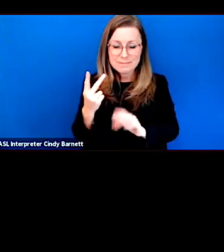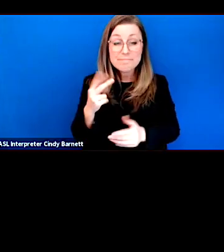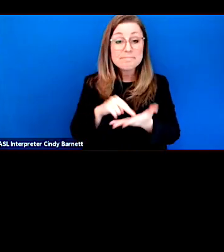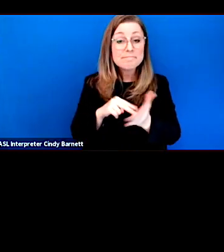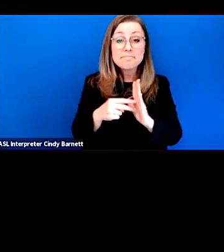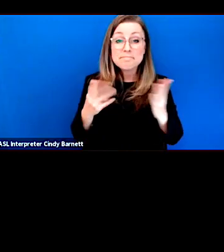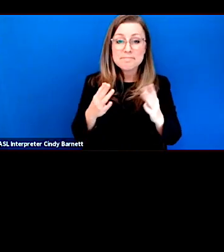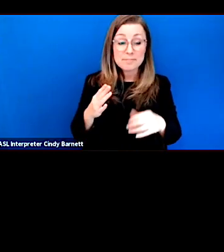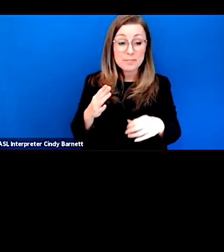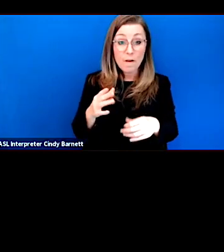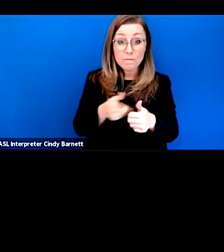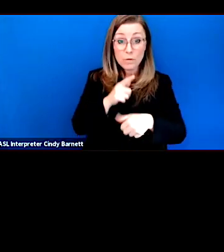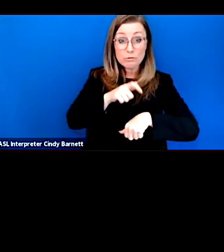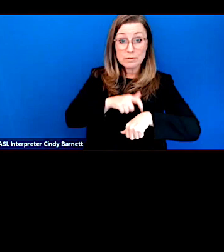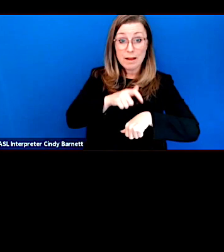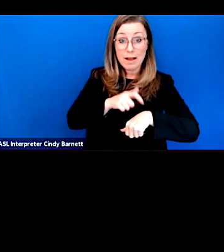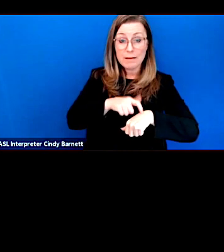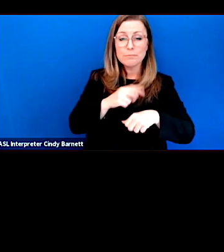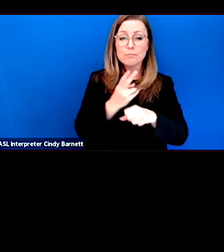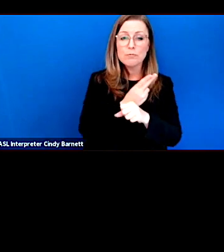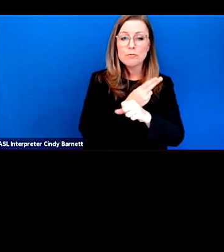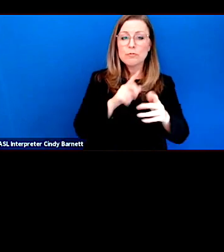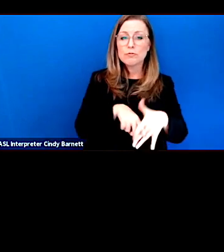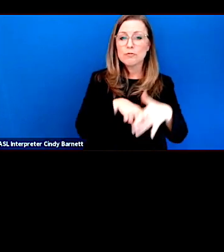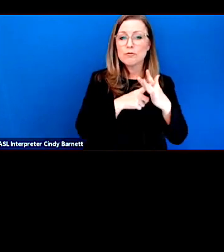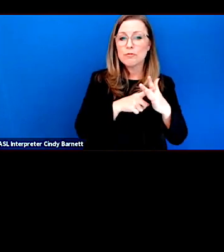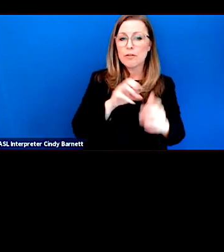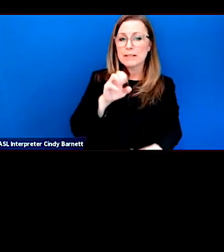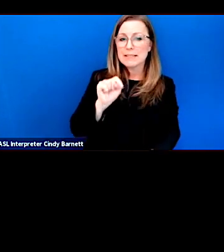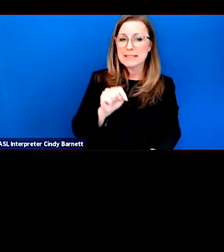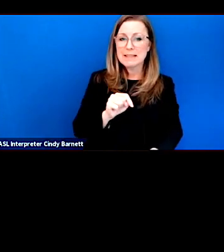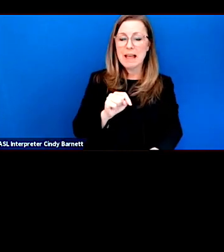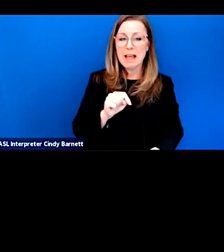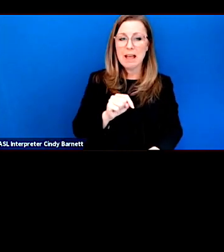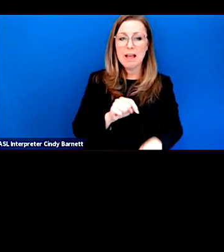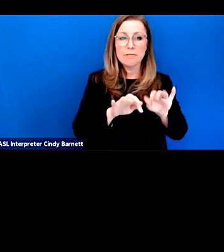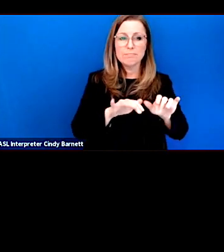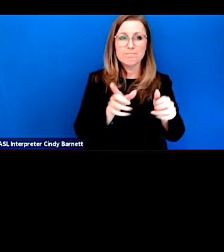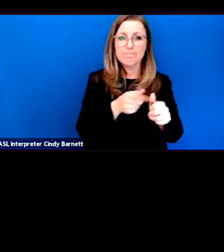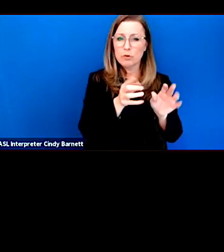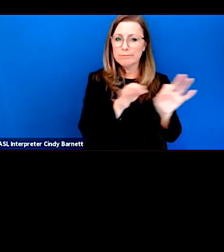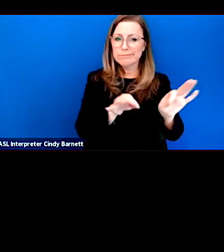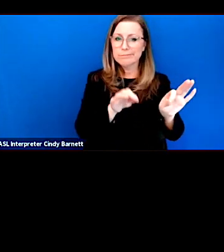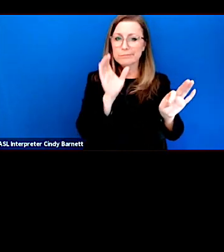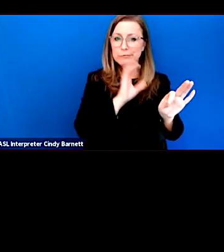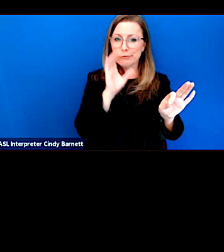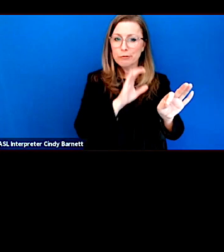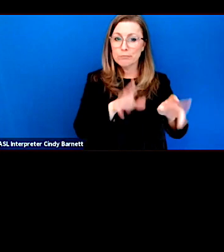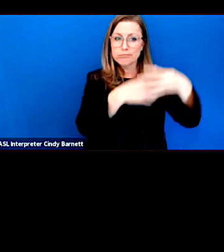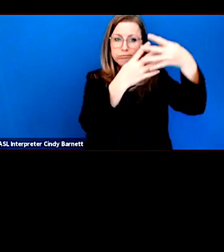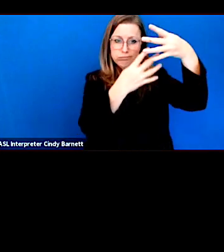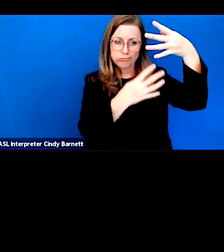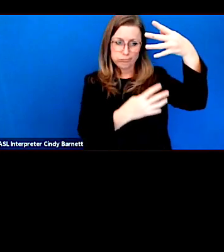first round of snowballing from our start set to get to a full set. But if you want to extend your literature further so